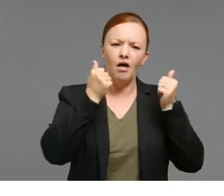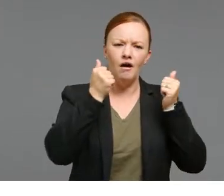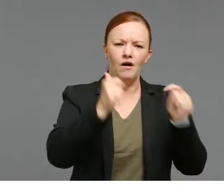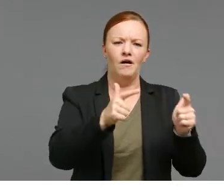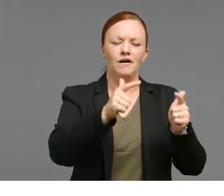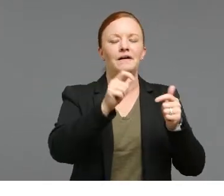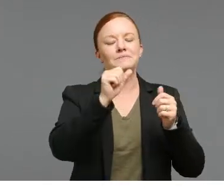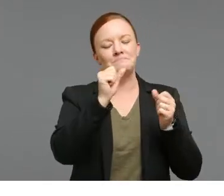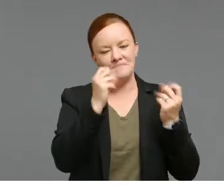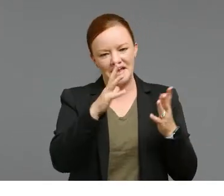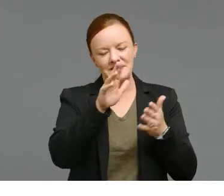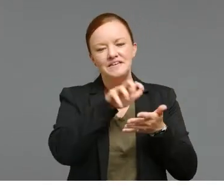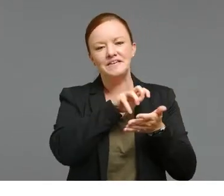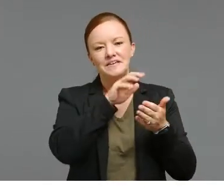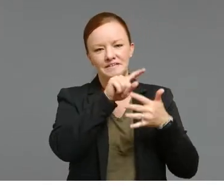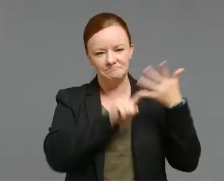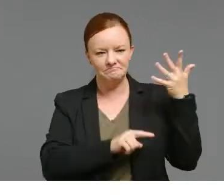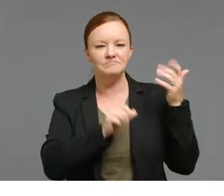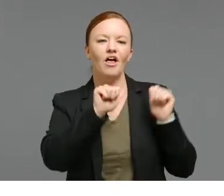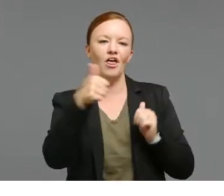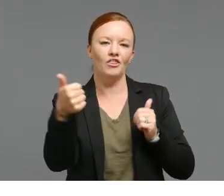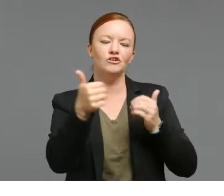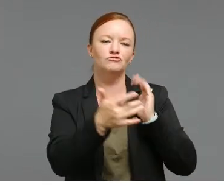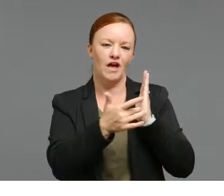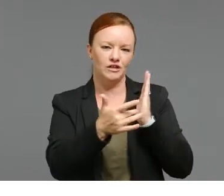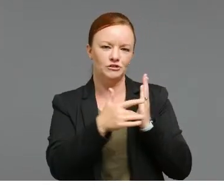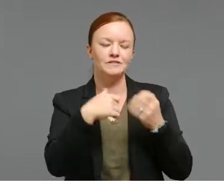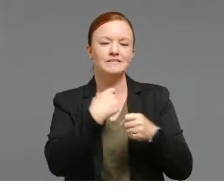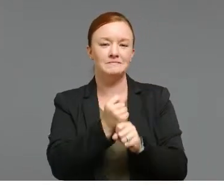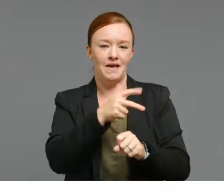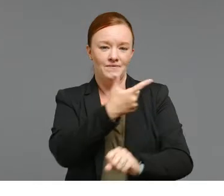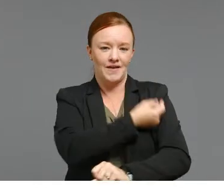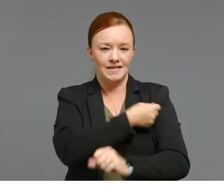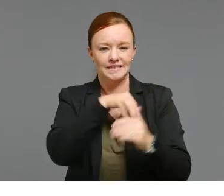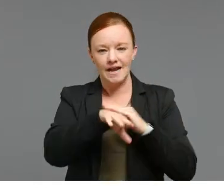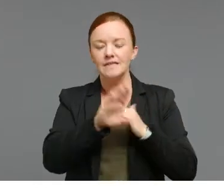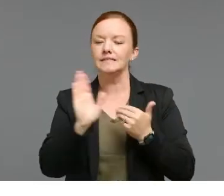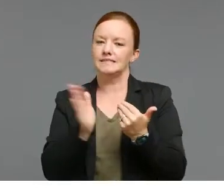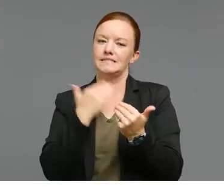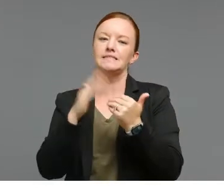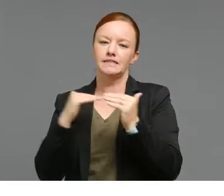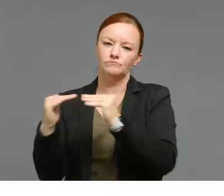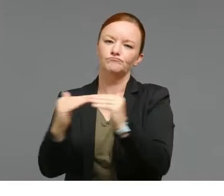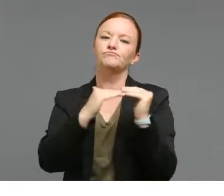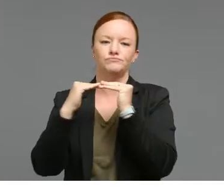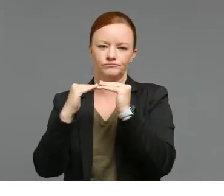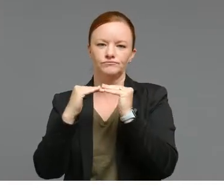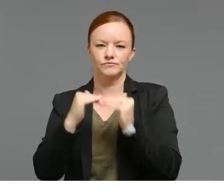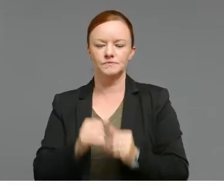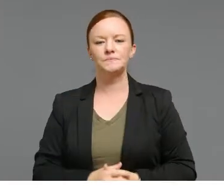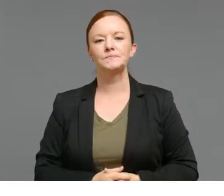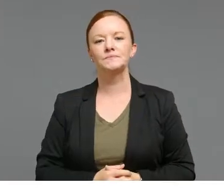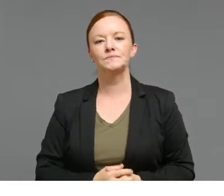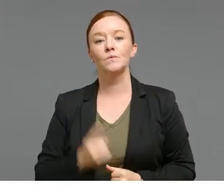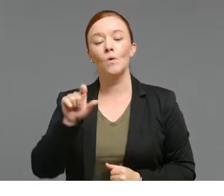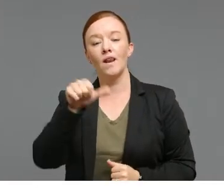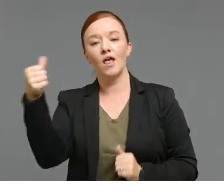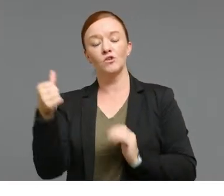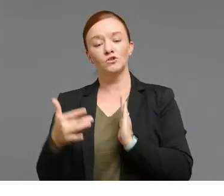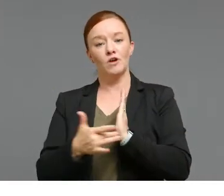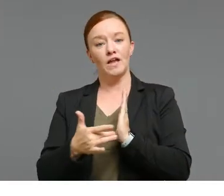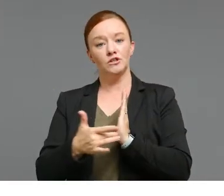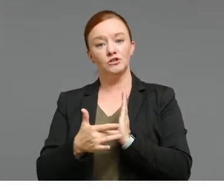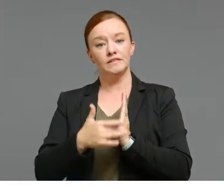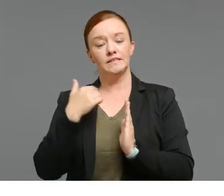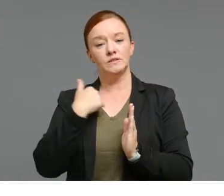in Arizona to make access to vaccine as easy and as equitable as possible. One of our other strategies that we